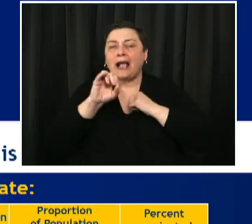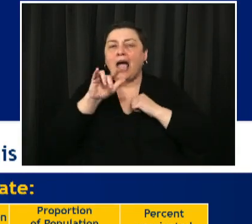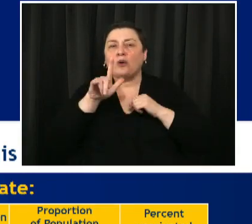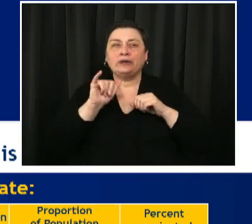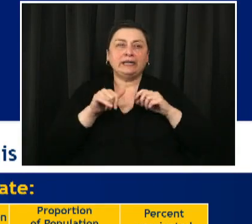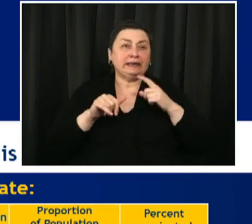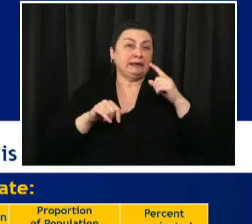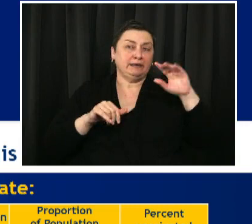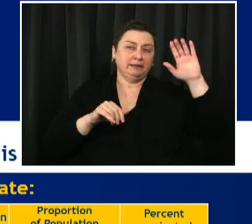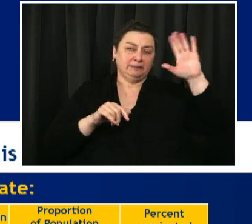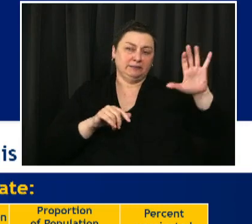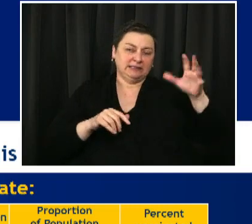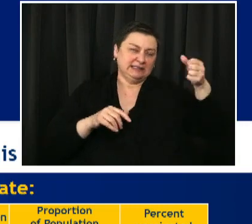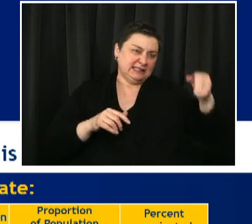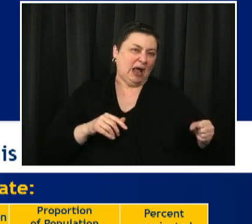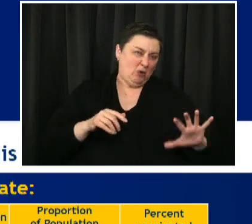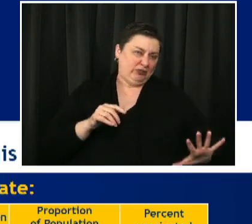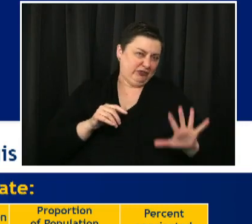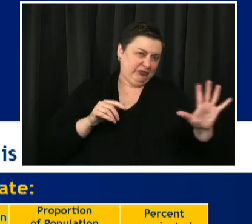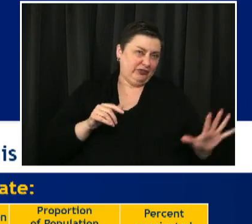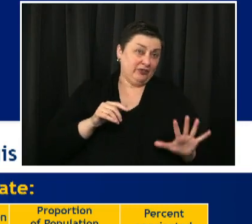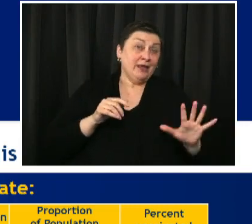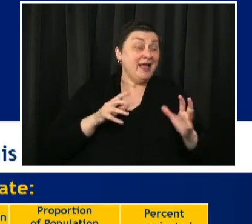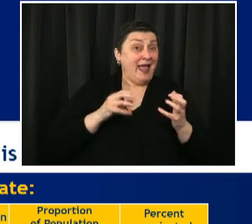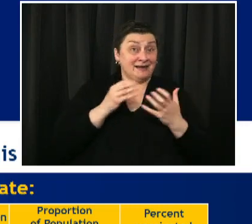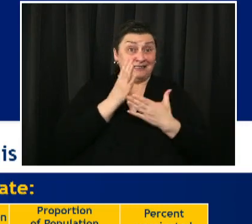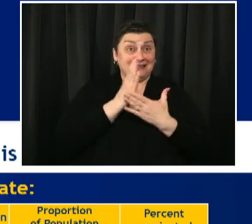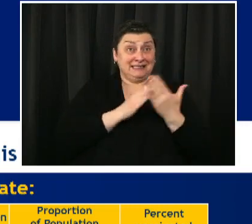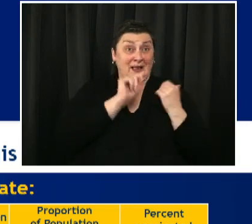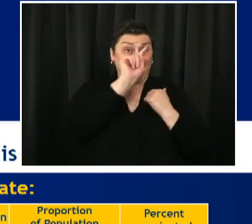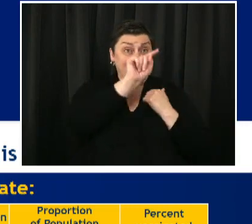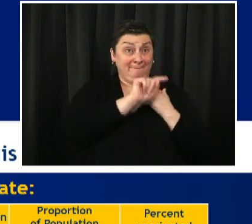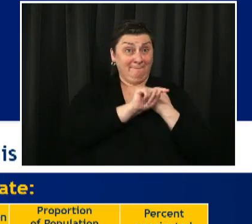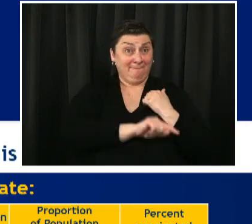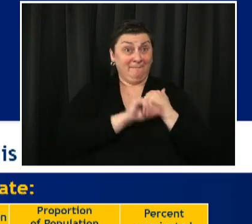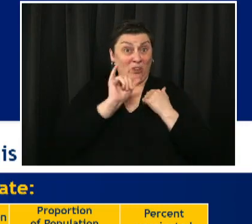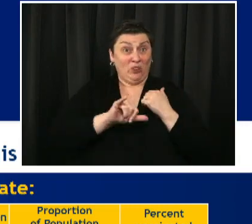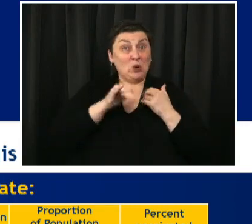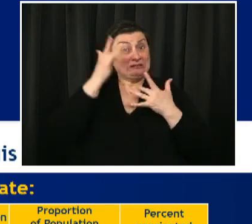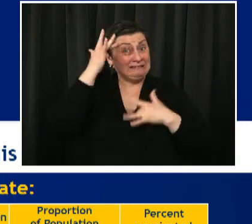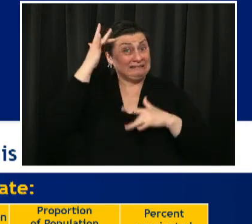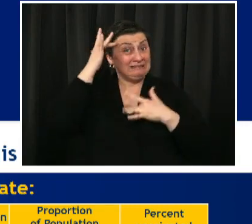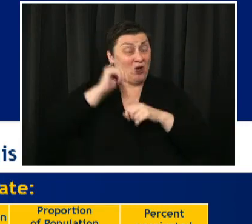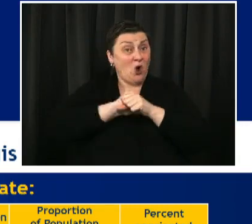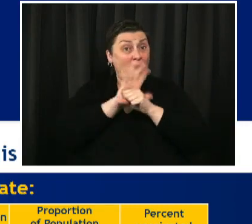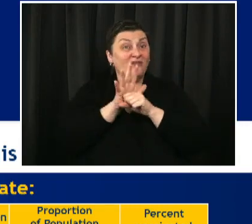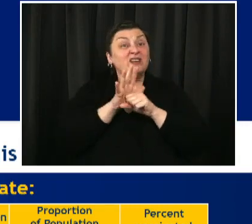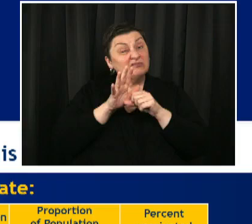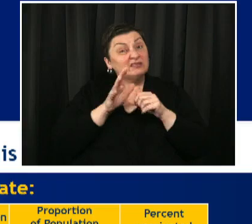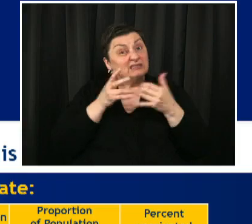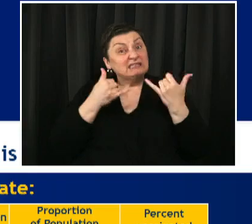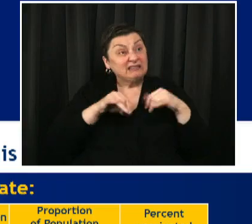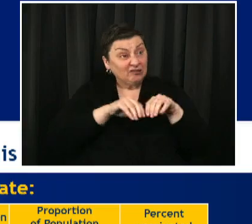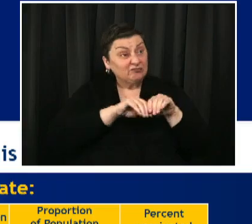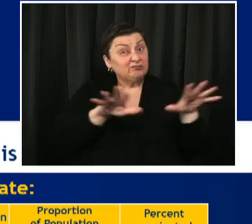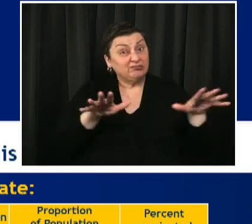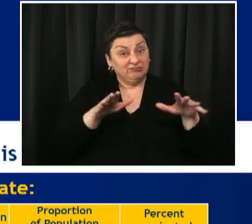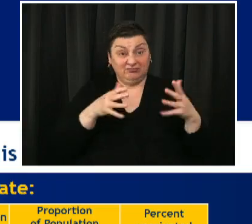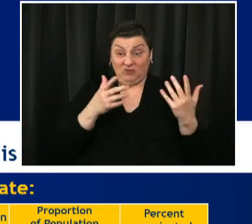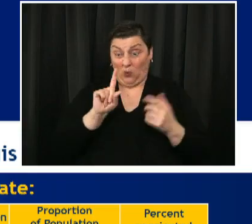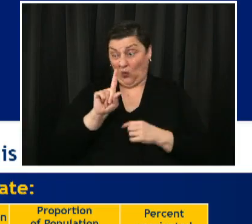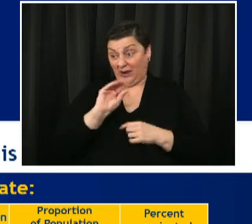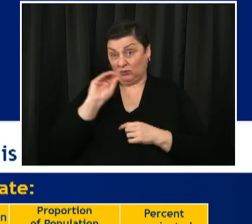counties, infection is still affecting more than 1% of the population. So the picture